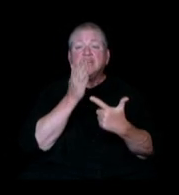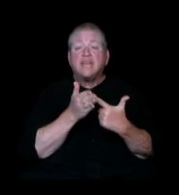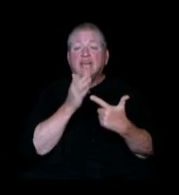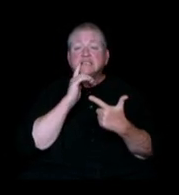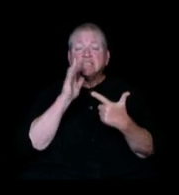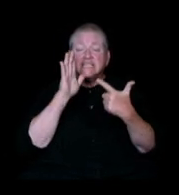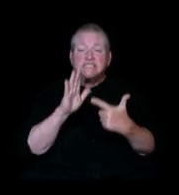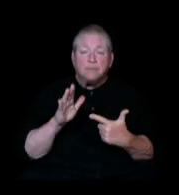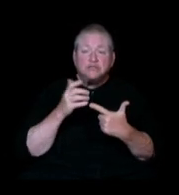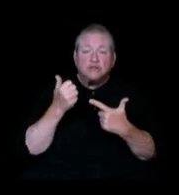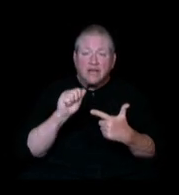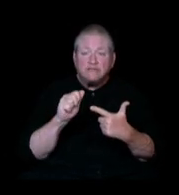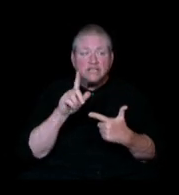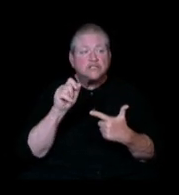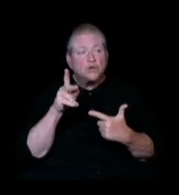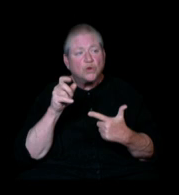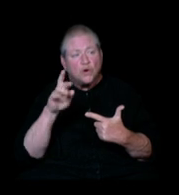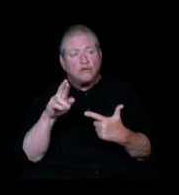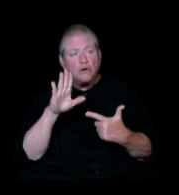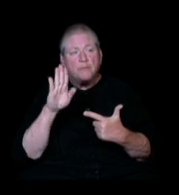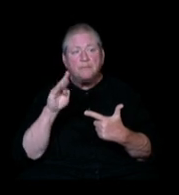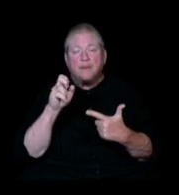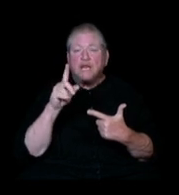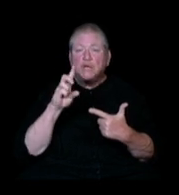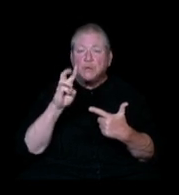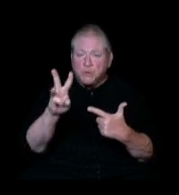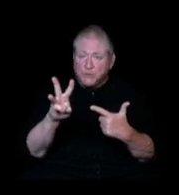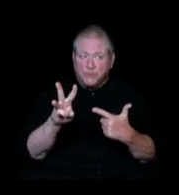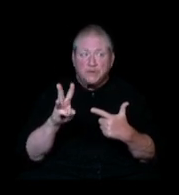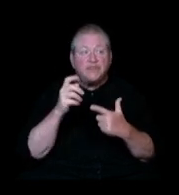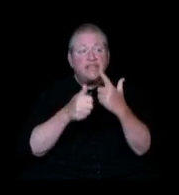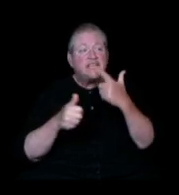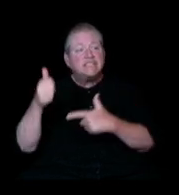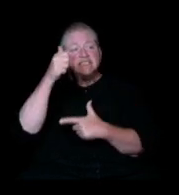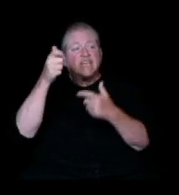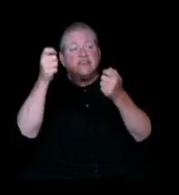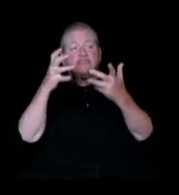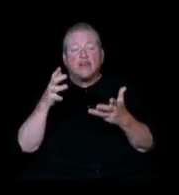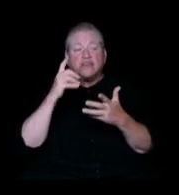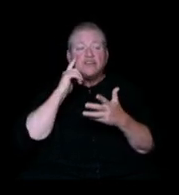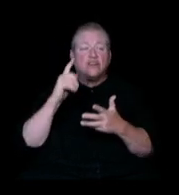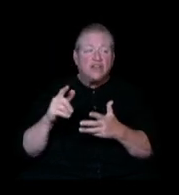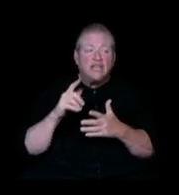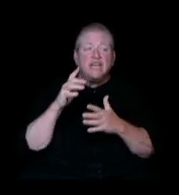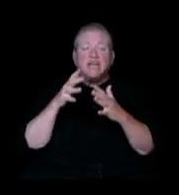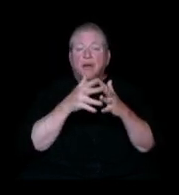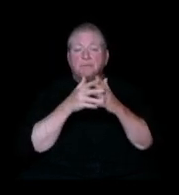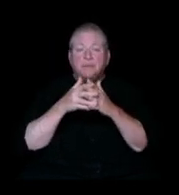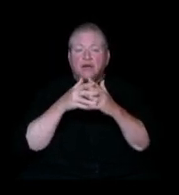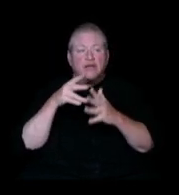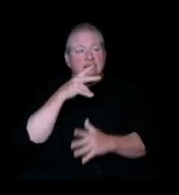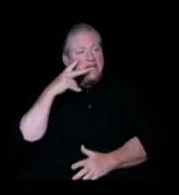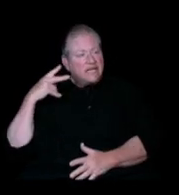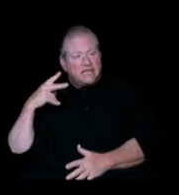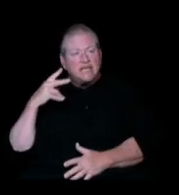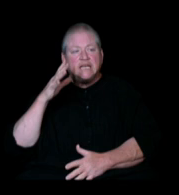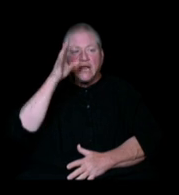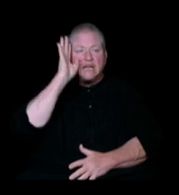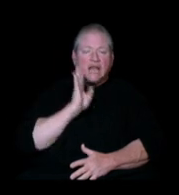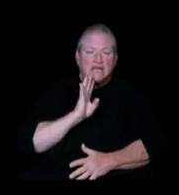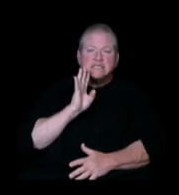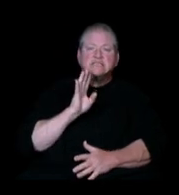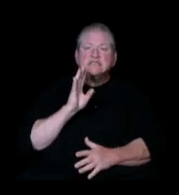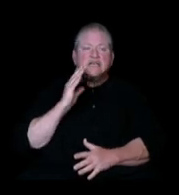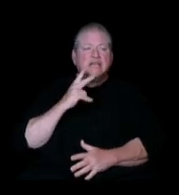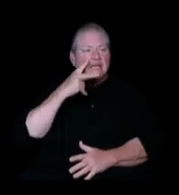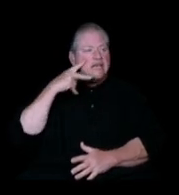The next Exceptional Effort Award goes to Laurel Ballou, the Executive Director of American Indian, Alaska Native, First Nation Relations and